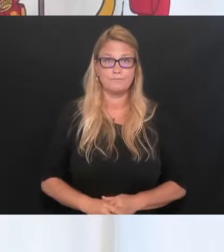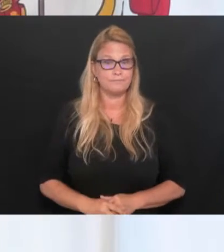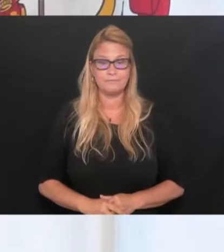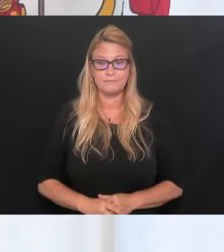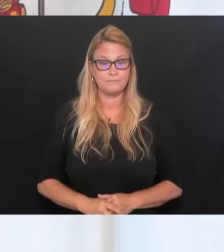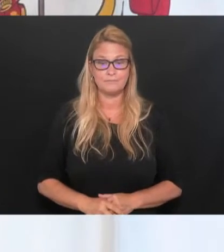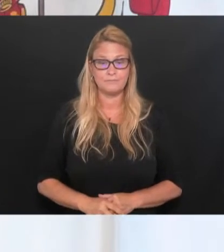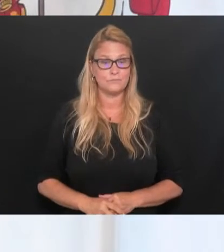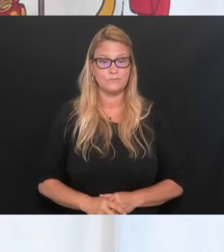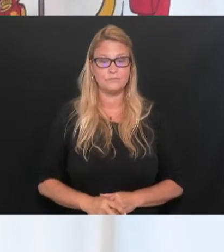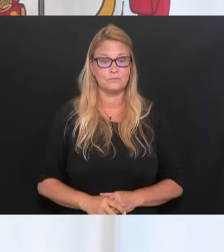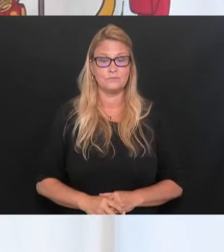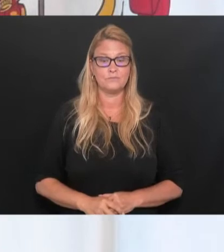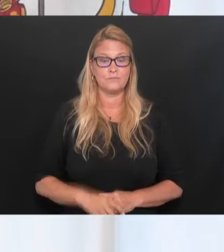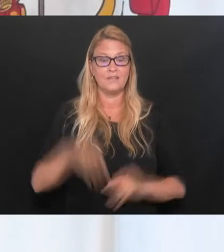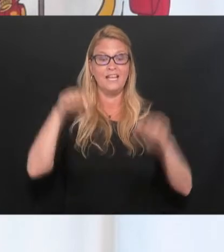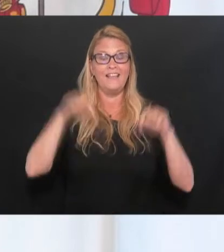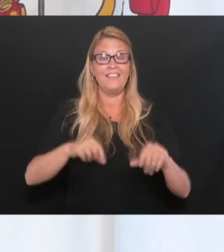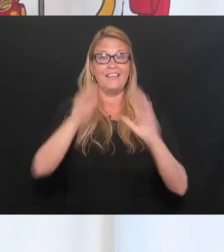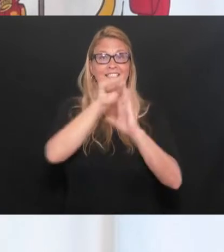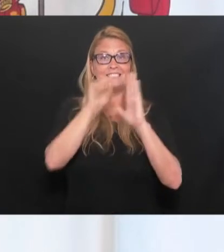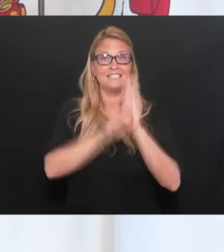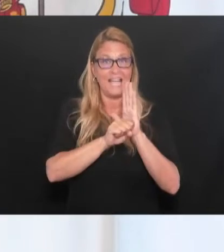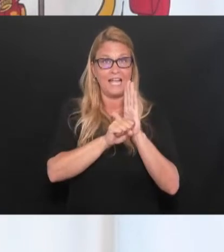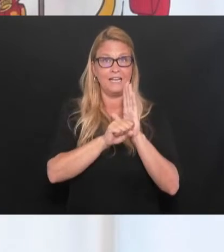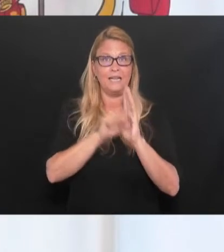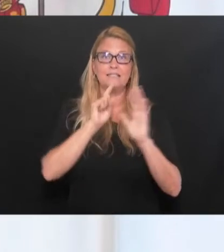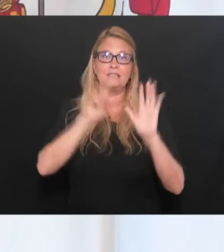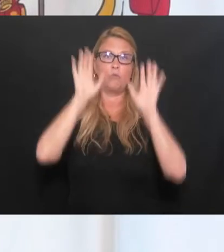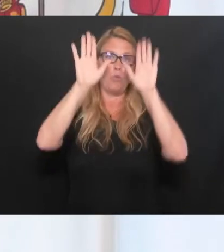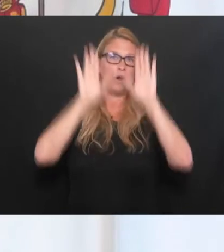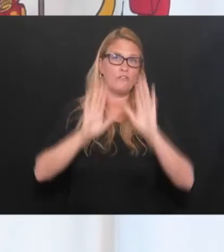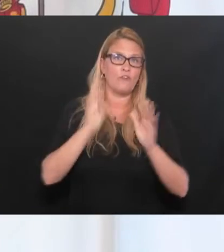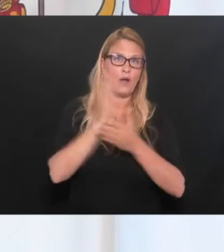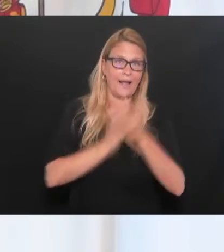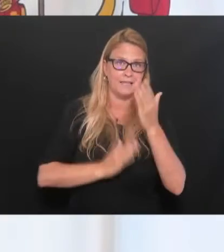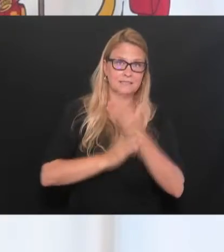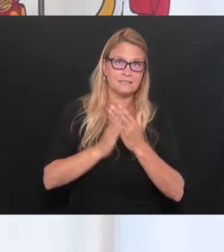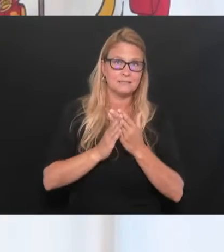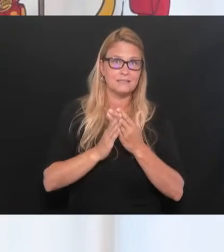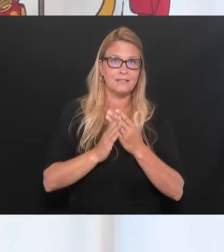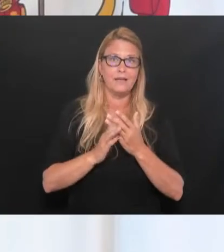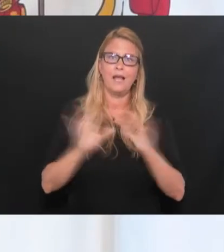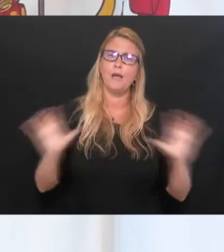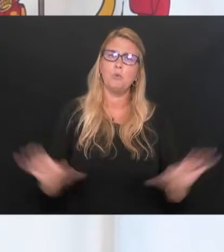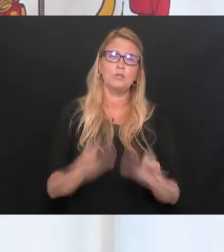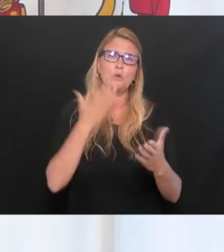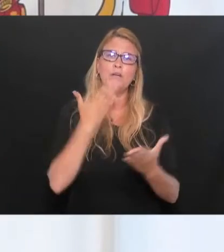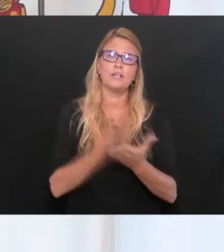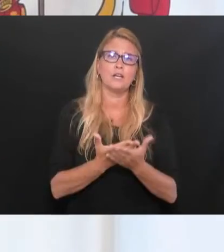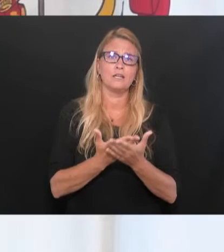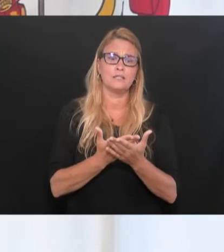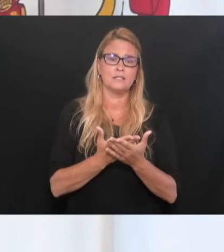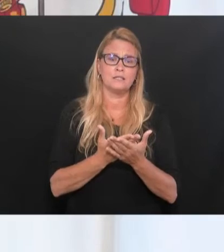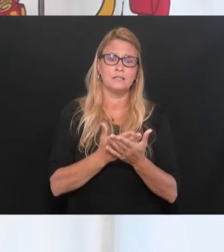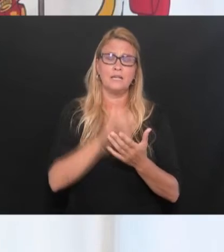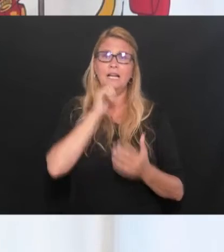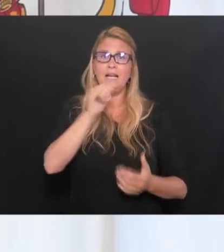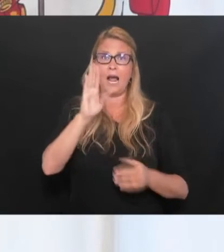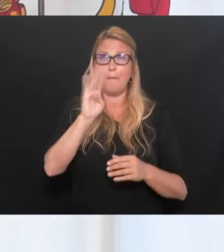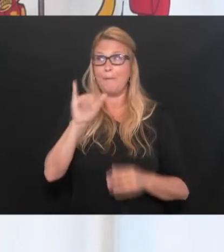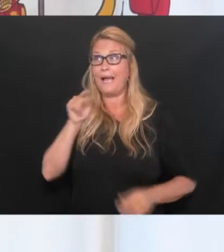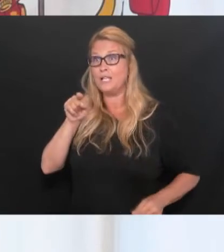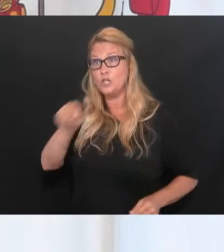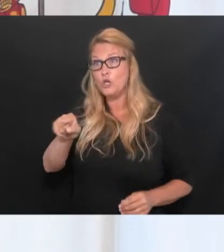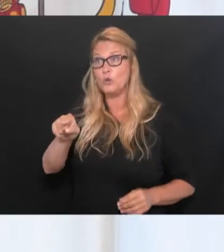This state is in great hands and is doing absolutely great. Not by you, but by others